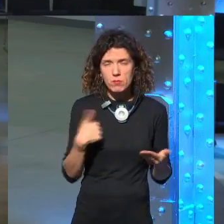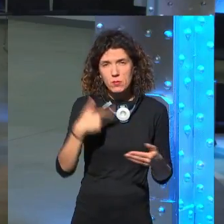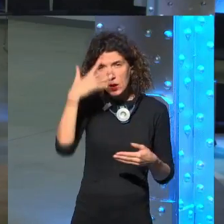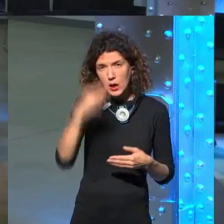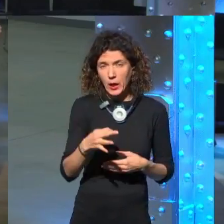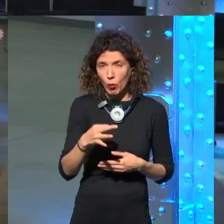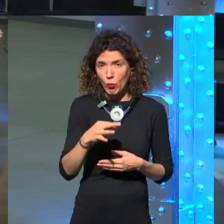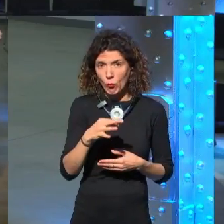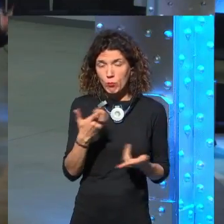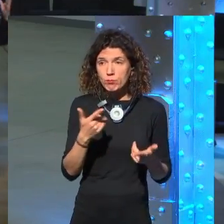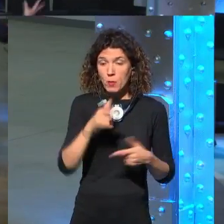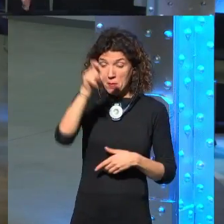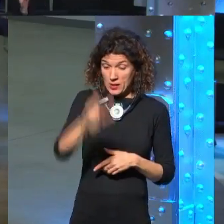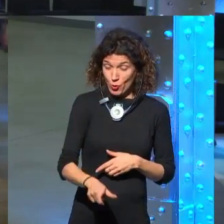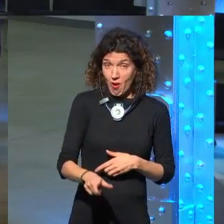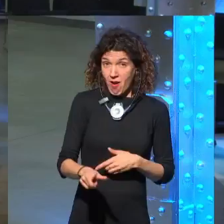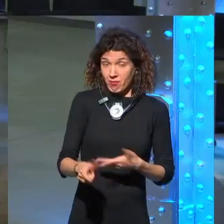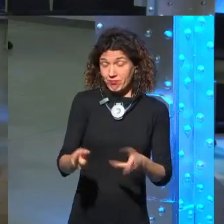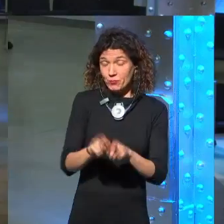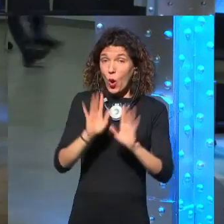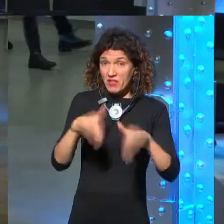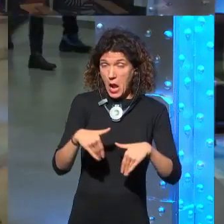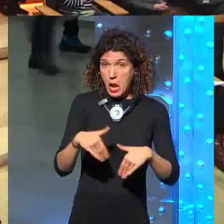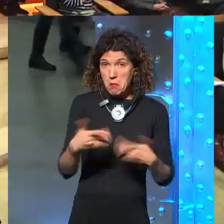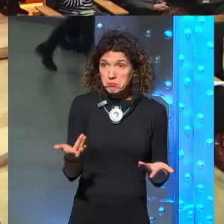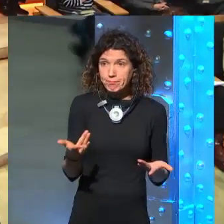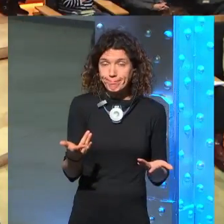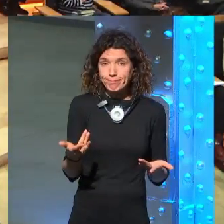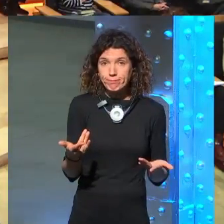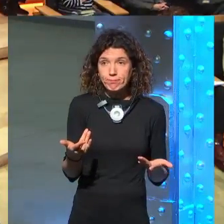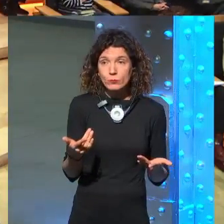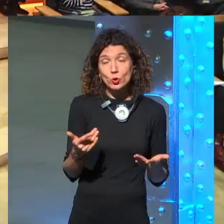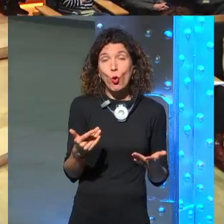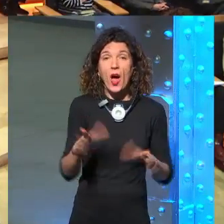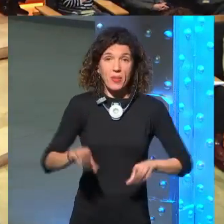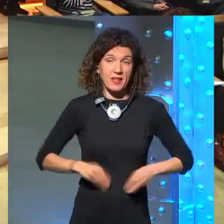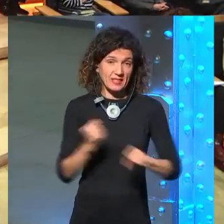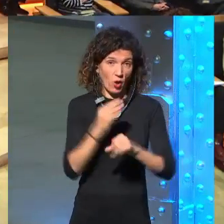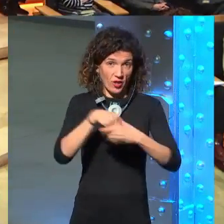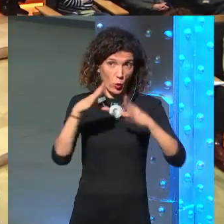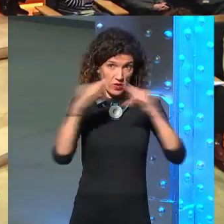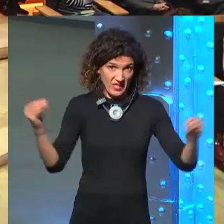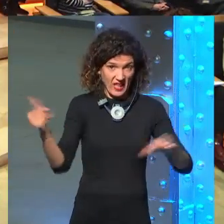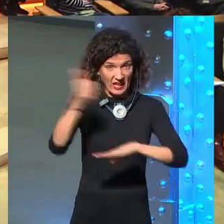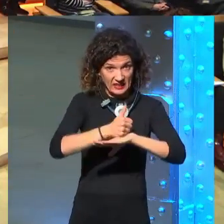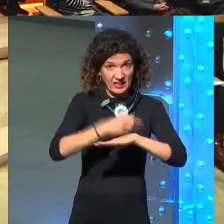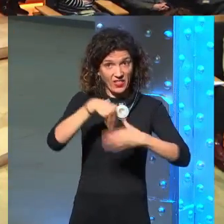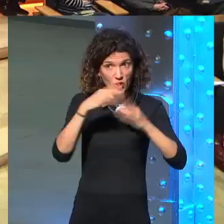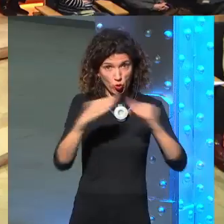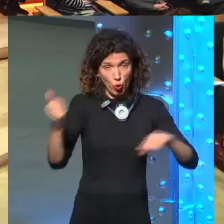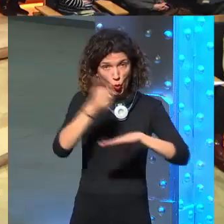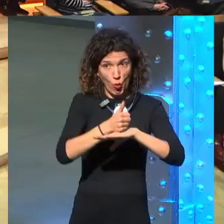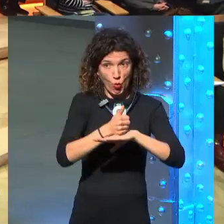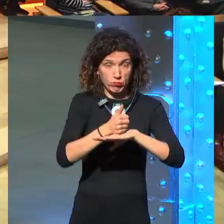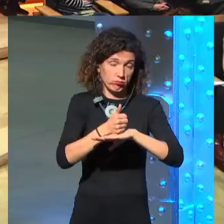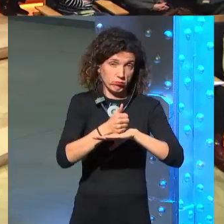because the person who had my job, the professor for the public understanding of science before me, was a certain Richard Dawkins.